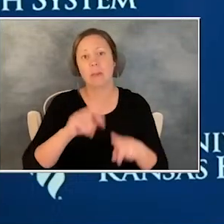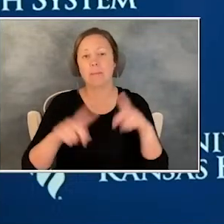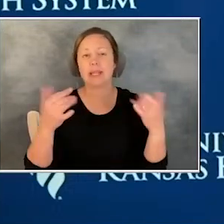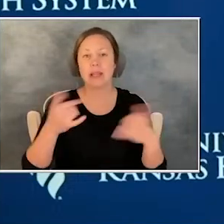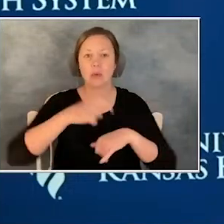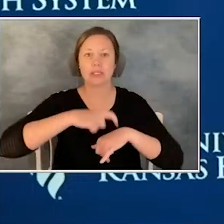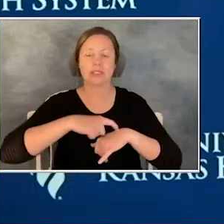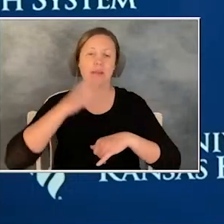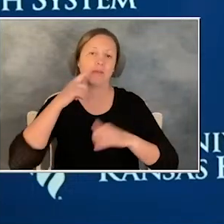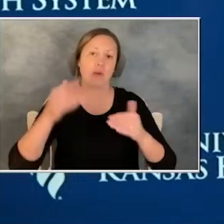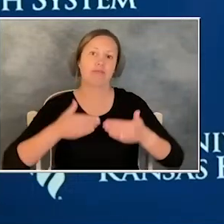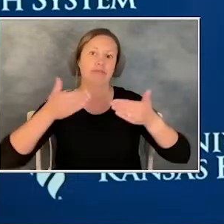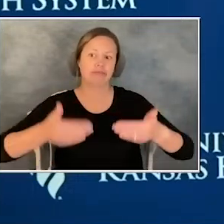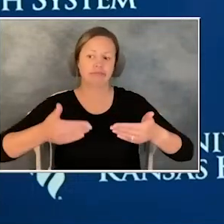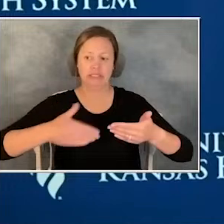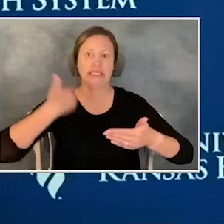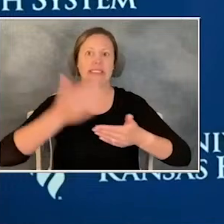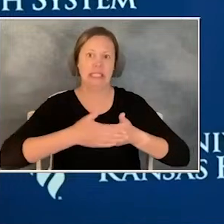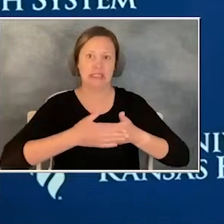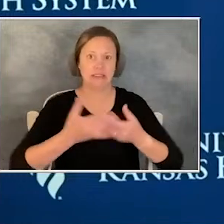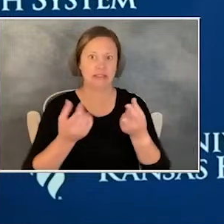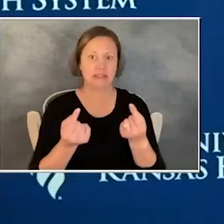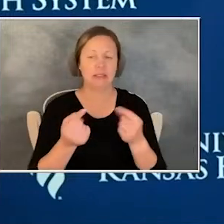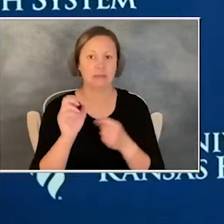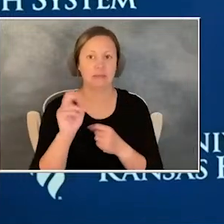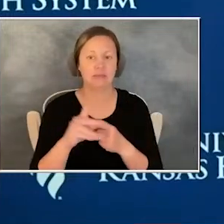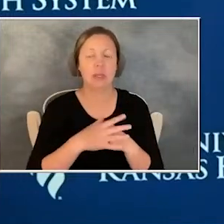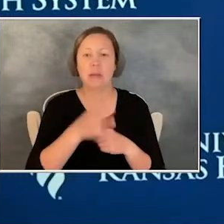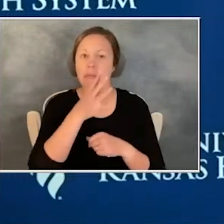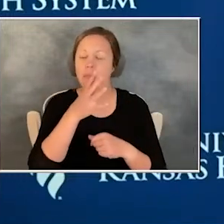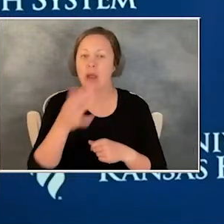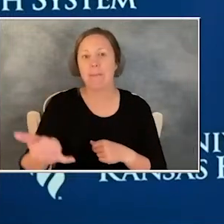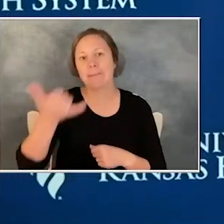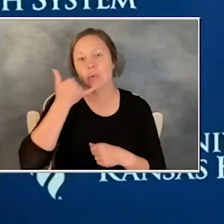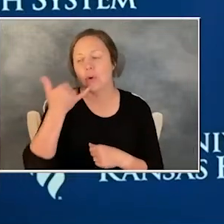step. And my mom called me, and we were crying, and